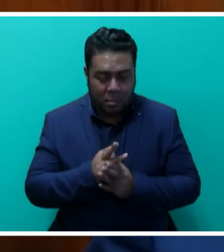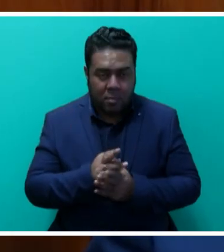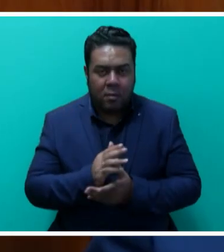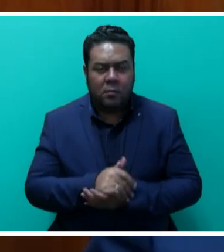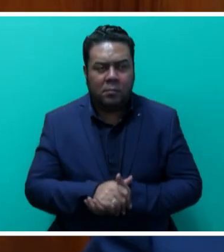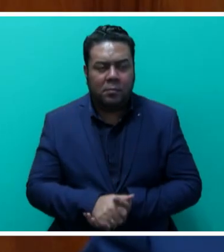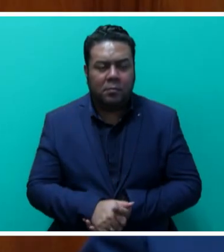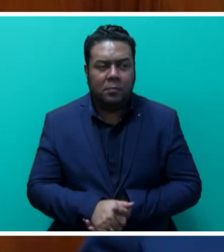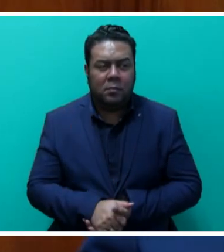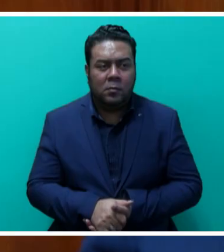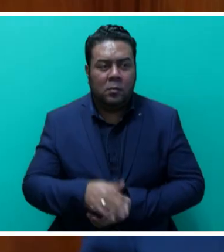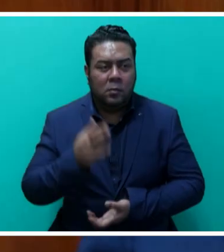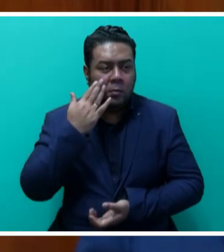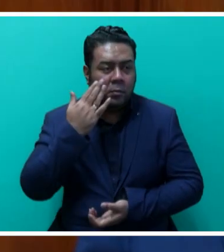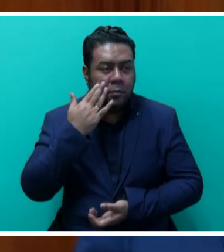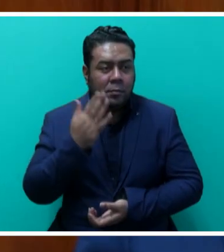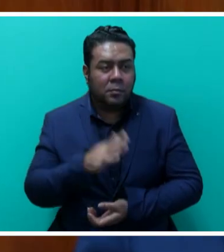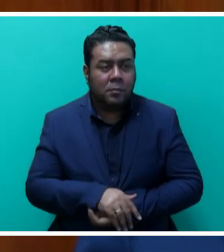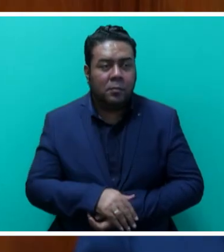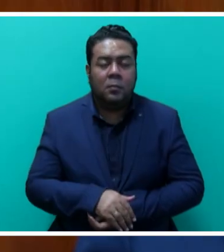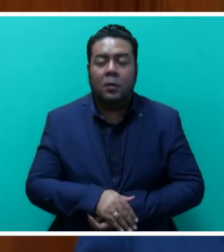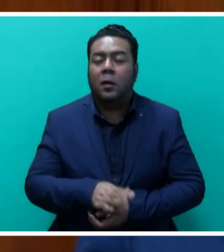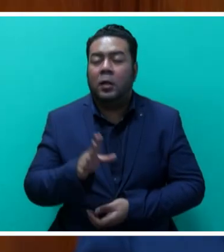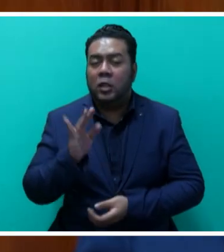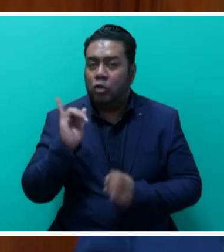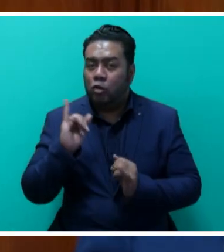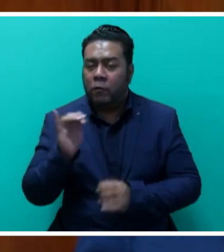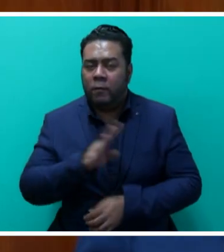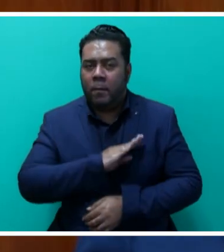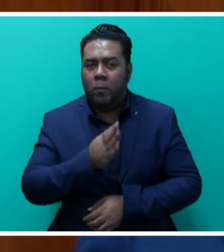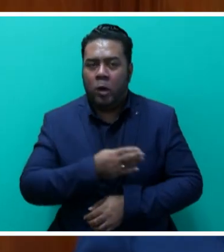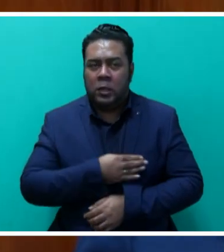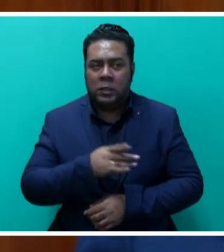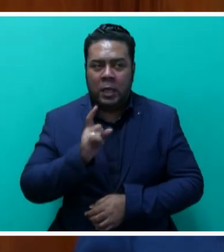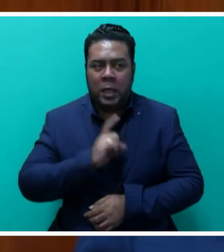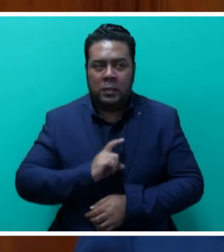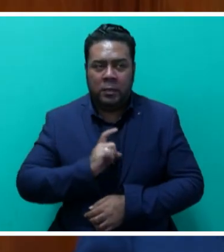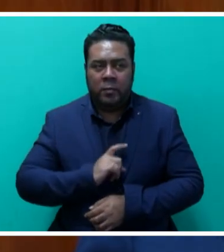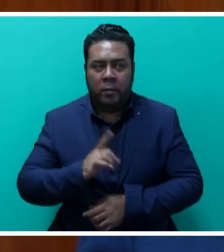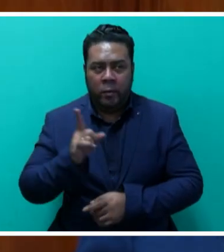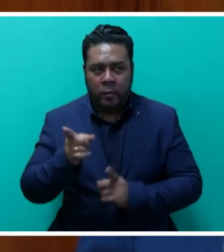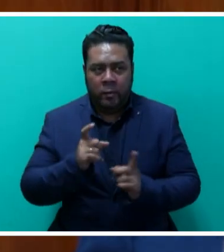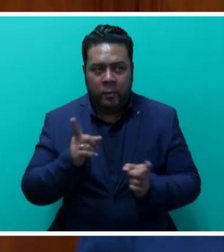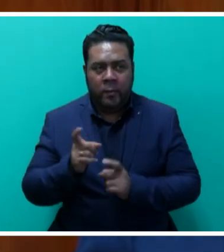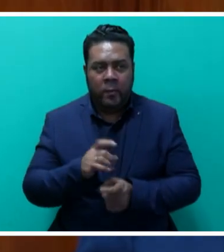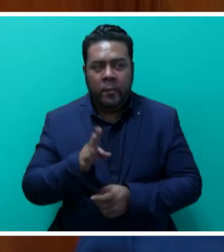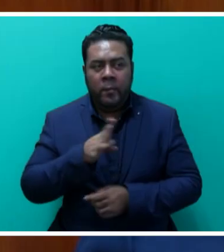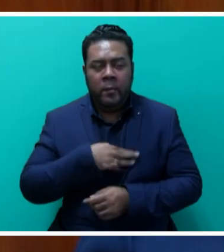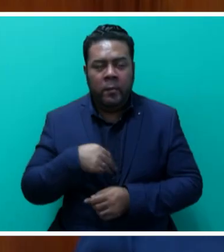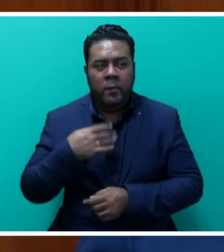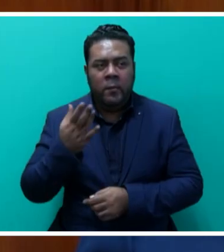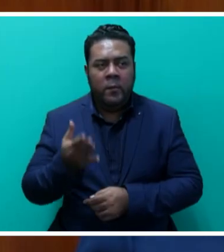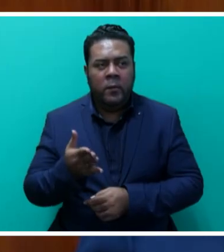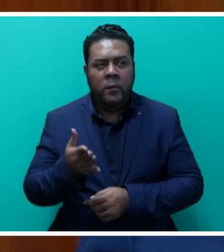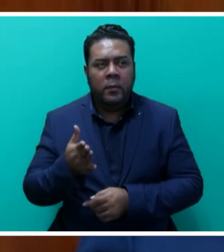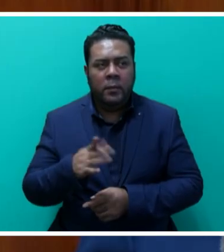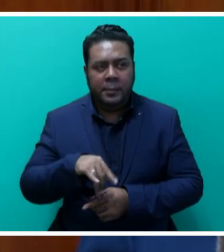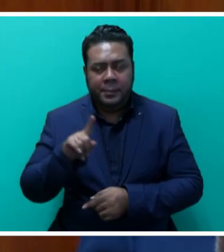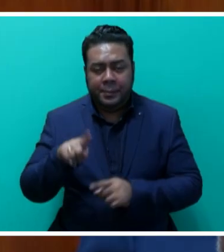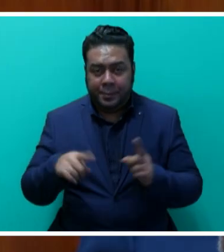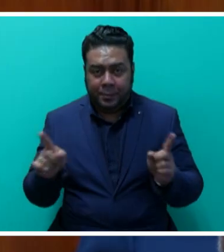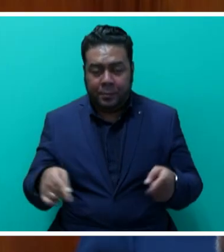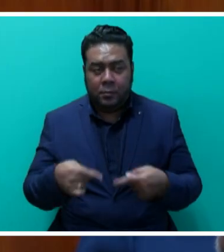raise awareness on the issue of breast cancer. And I'd like to invite all ministers and ministerial departments and